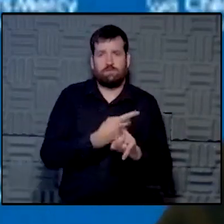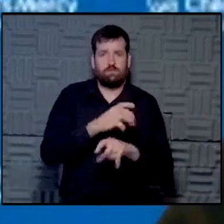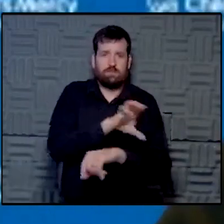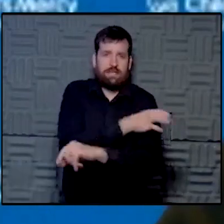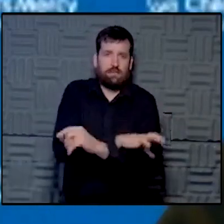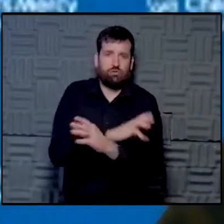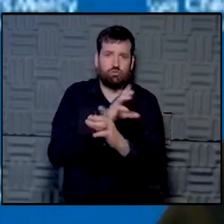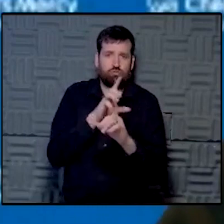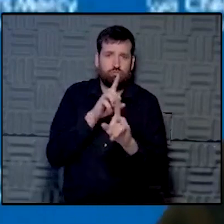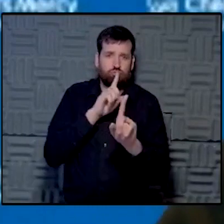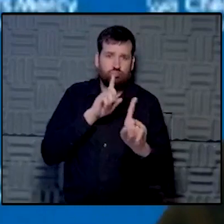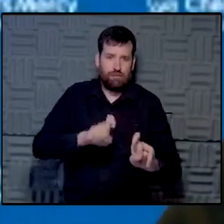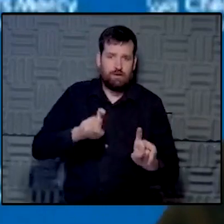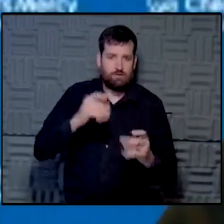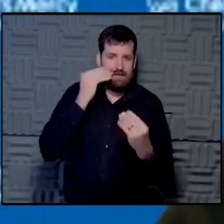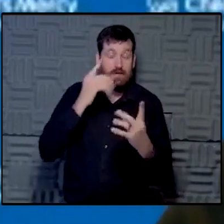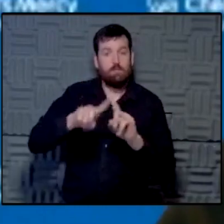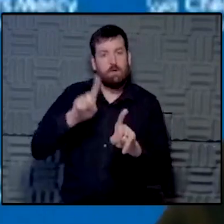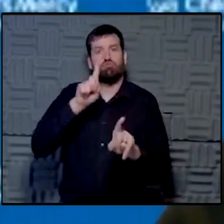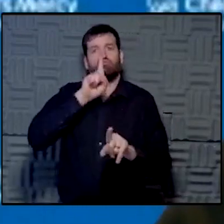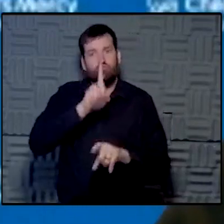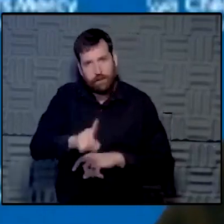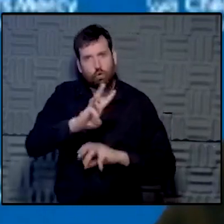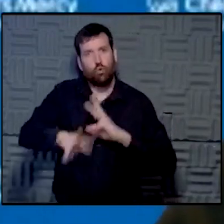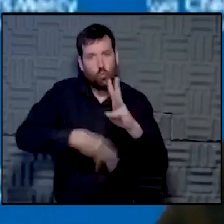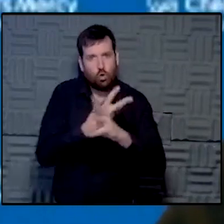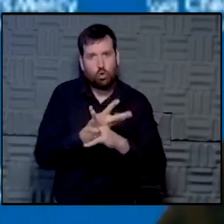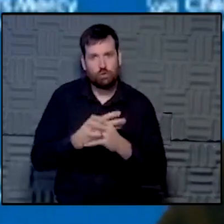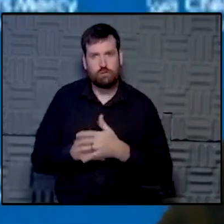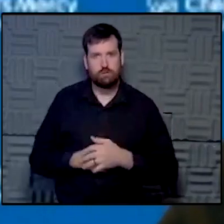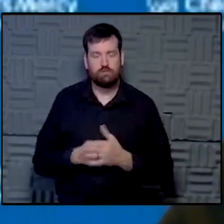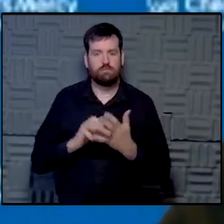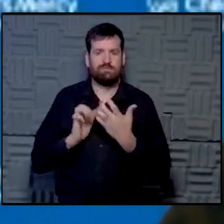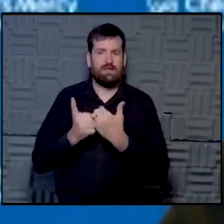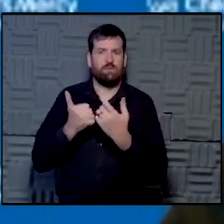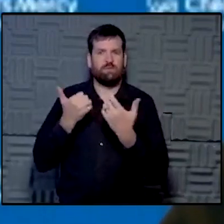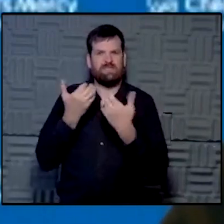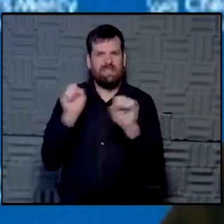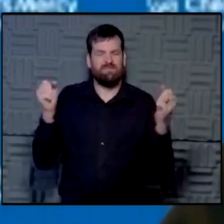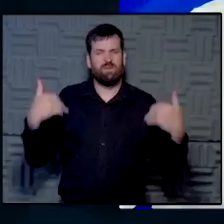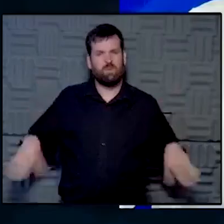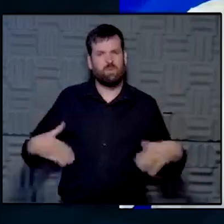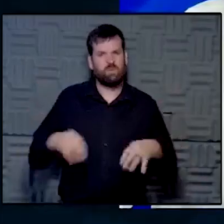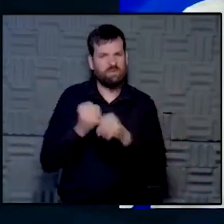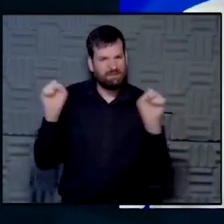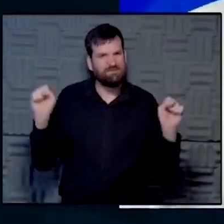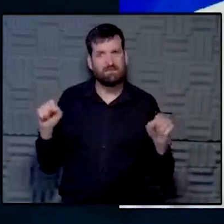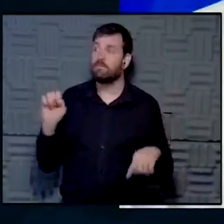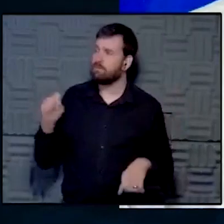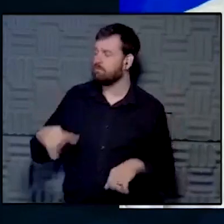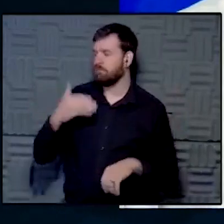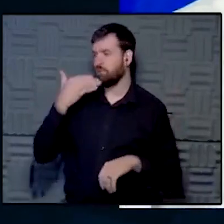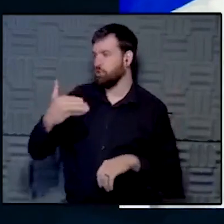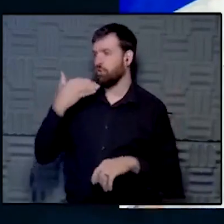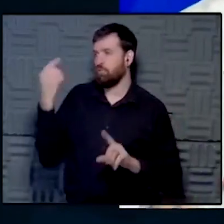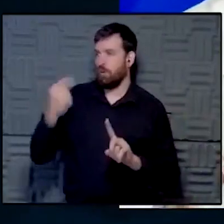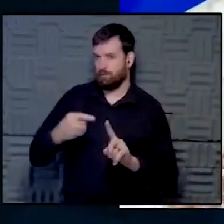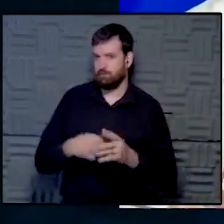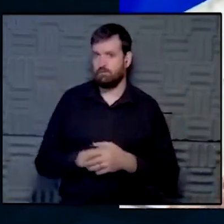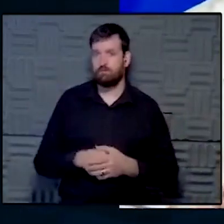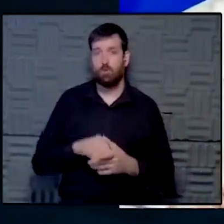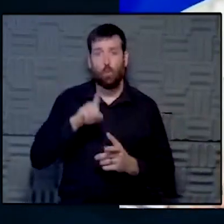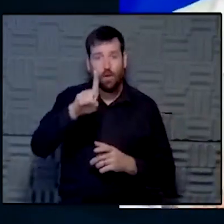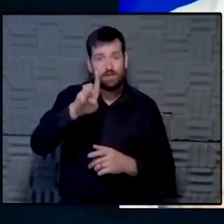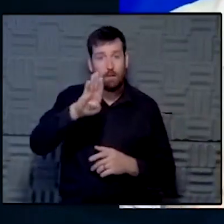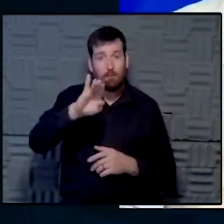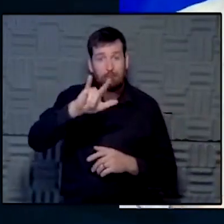a real-world data that we have of how safe this vaccine is. And I think that's a great point. 1